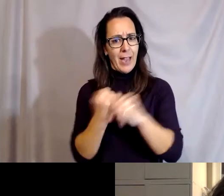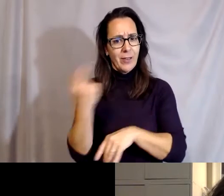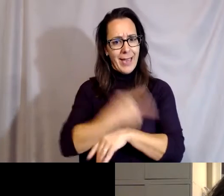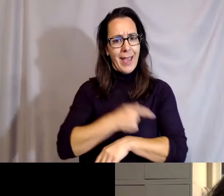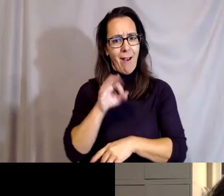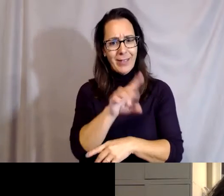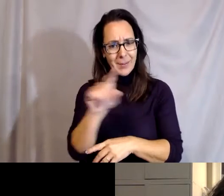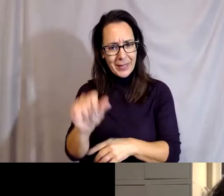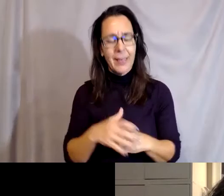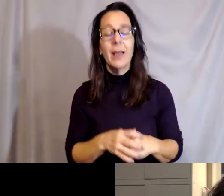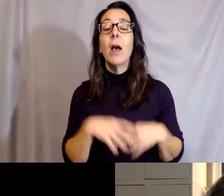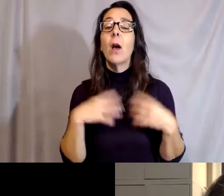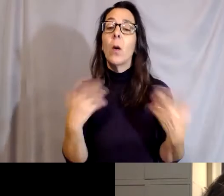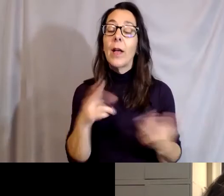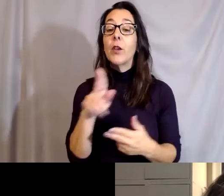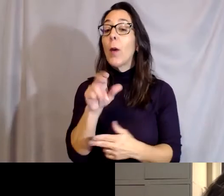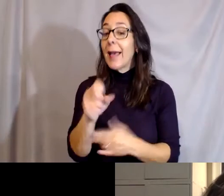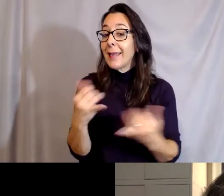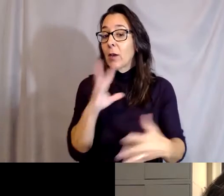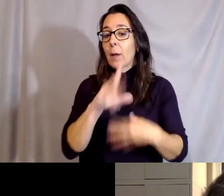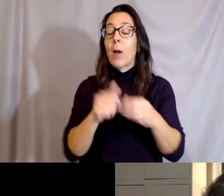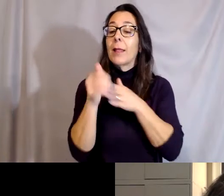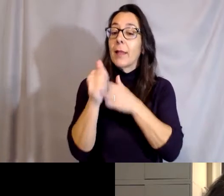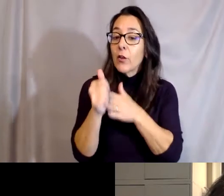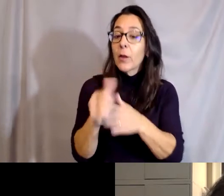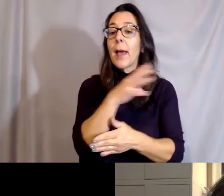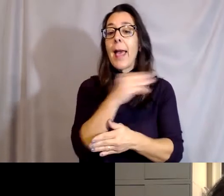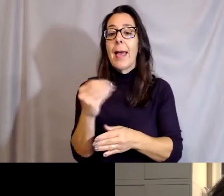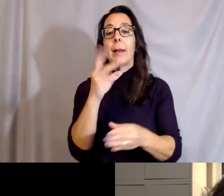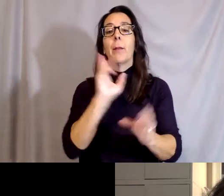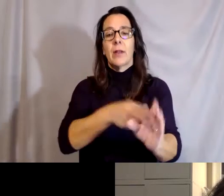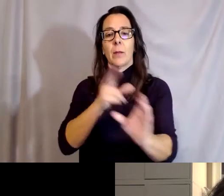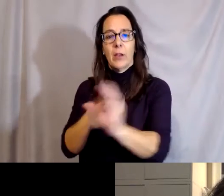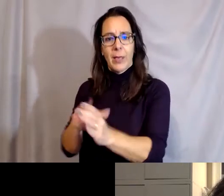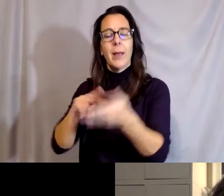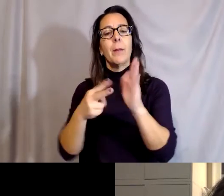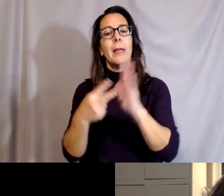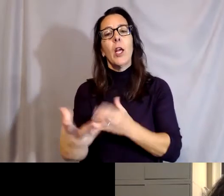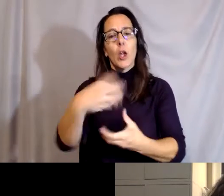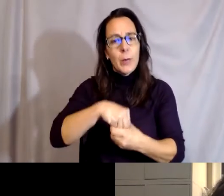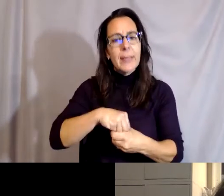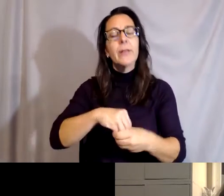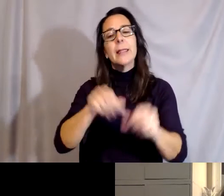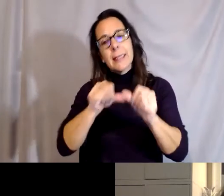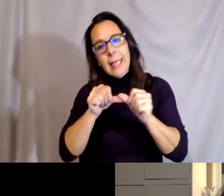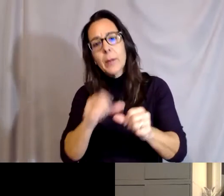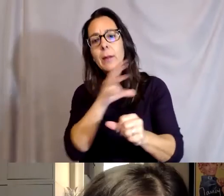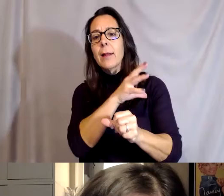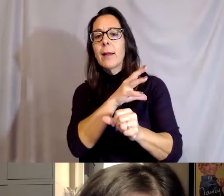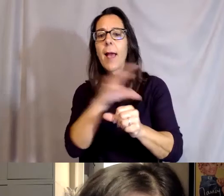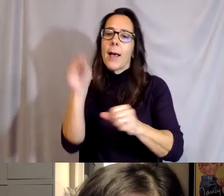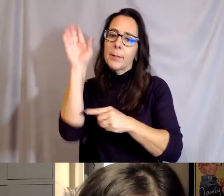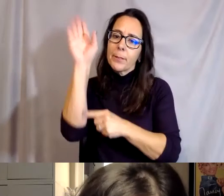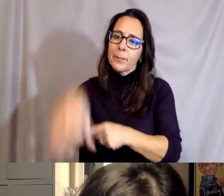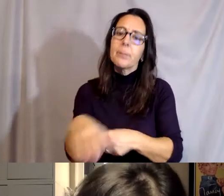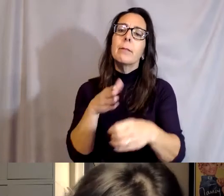talking about leadership and participation of persons with disabilities toward an inclusive, accessible, and sustainable